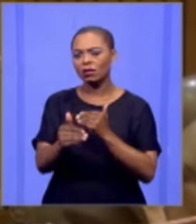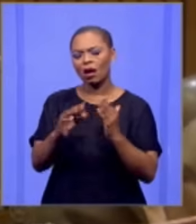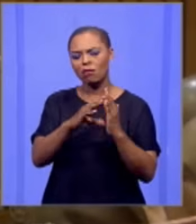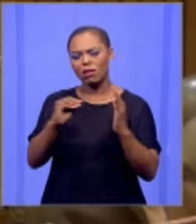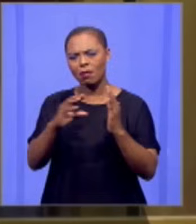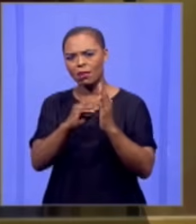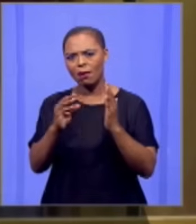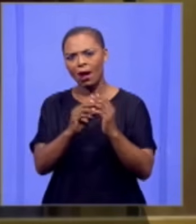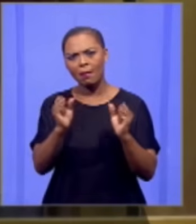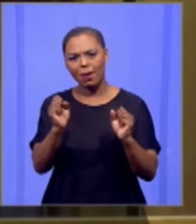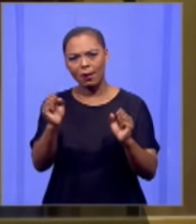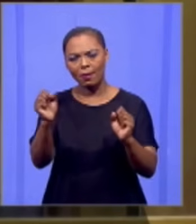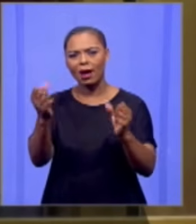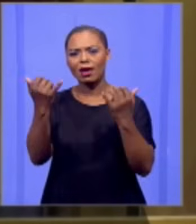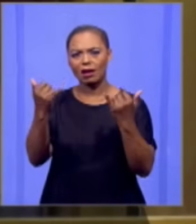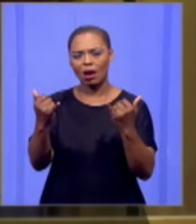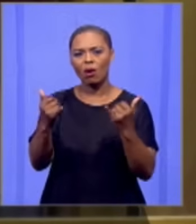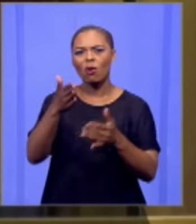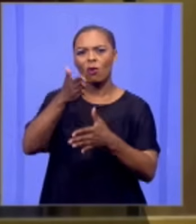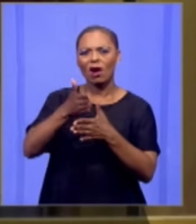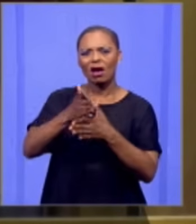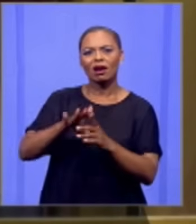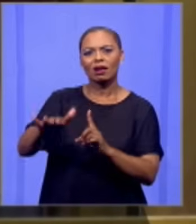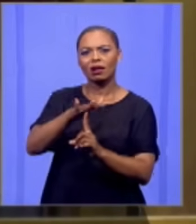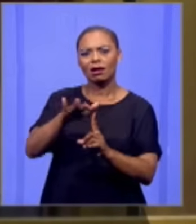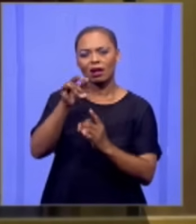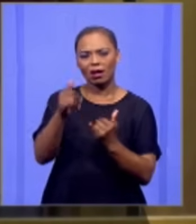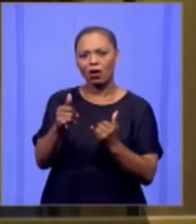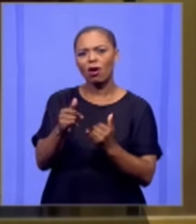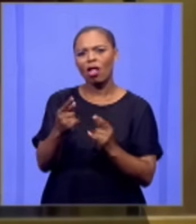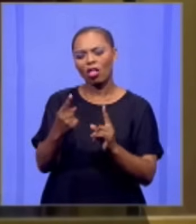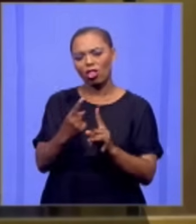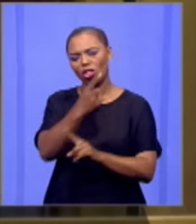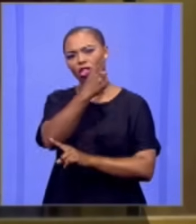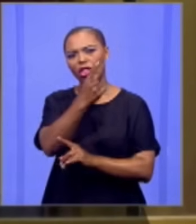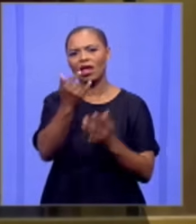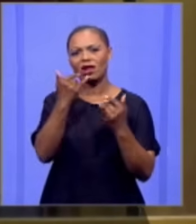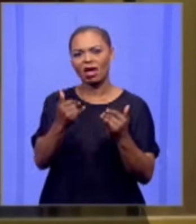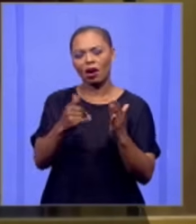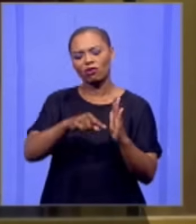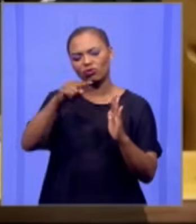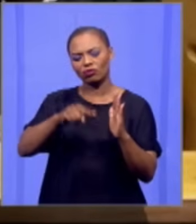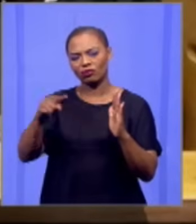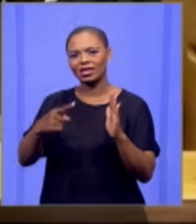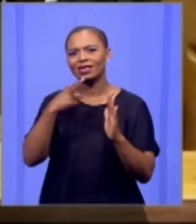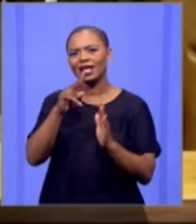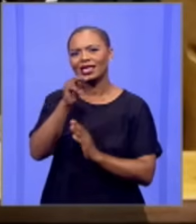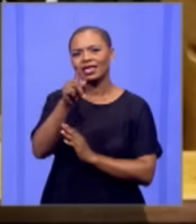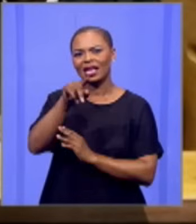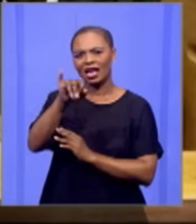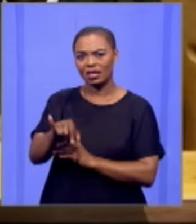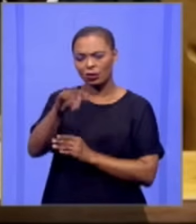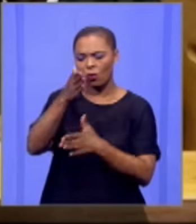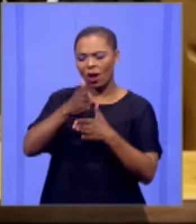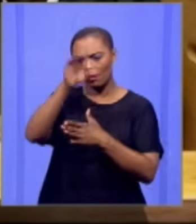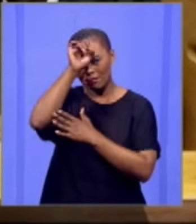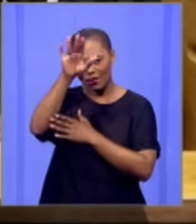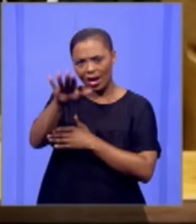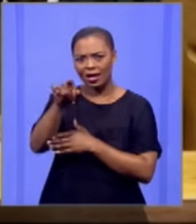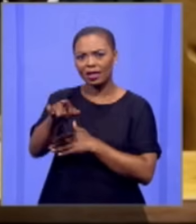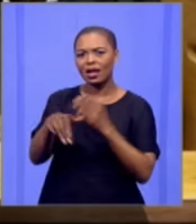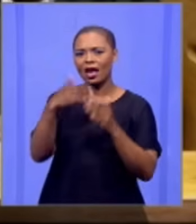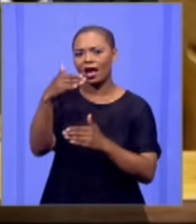tša gagwe tša mošomo ka moepong di ganetše polelo ya Ntanzi ya gore o be a le ka moepong ka letšatši leo Meiwa a ilego